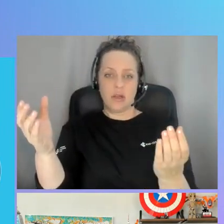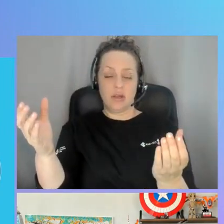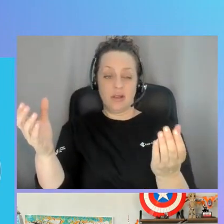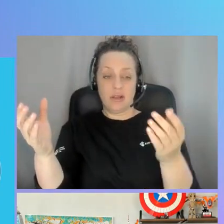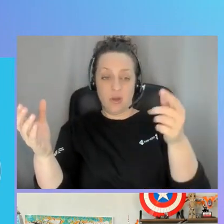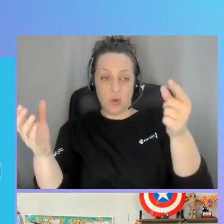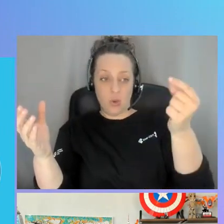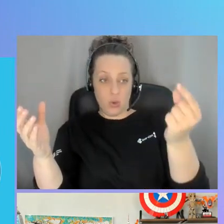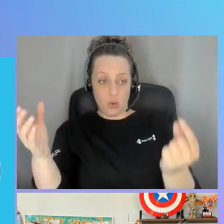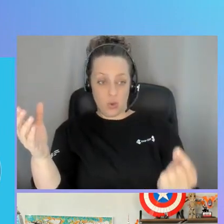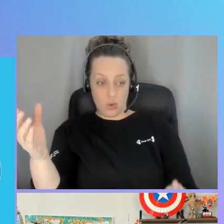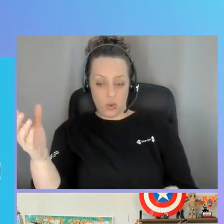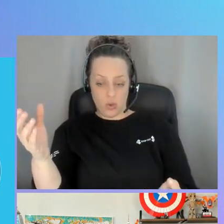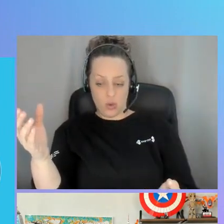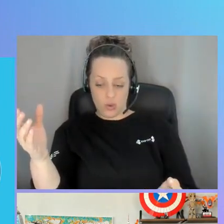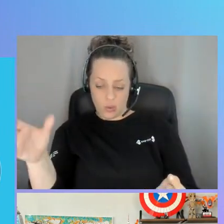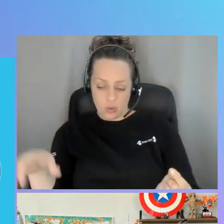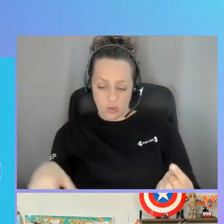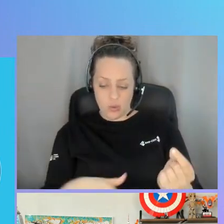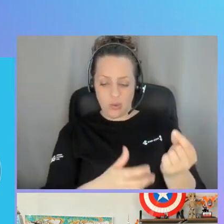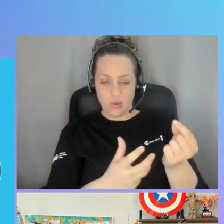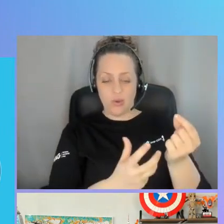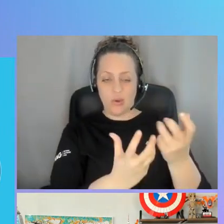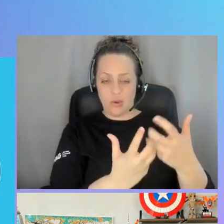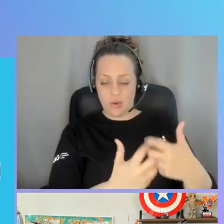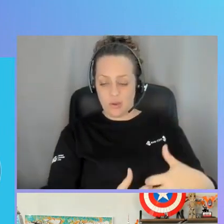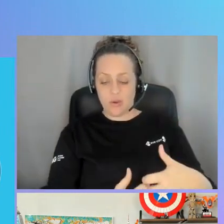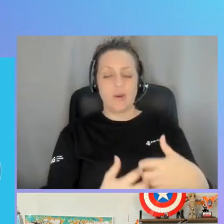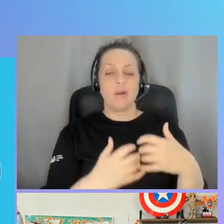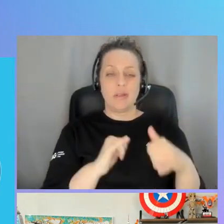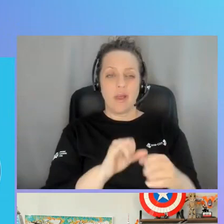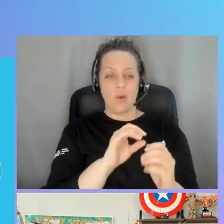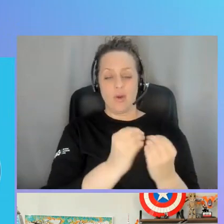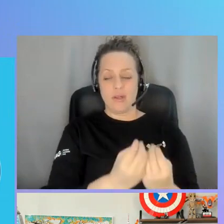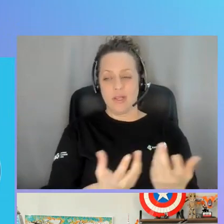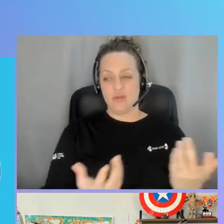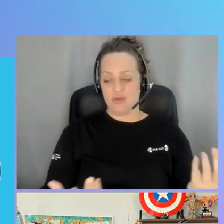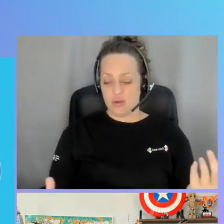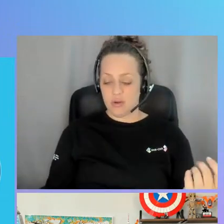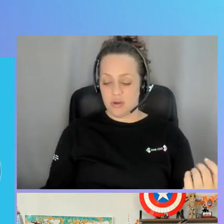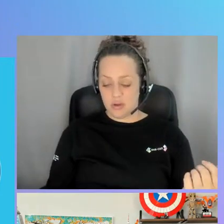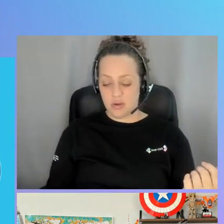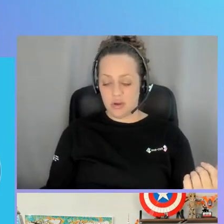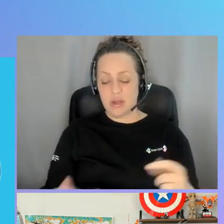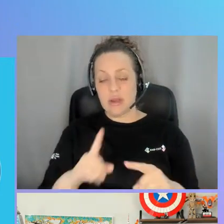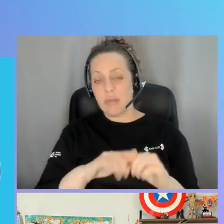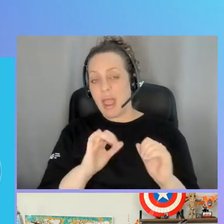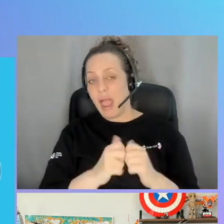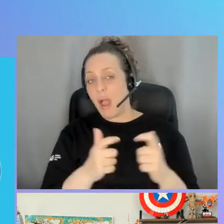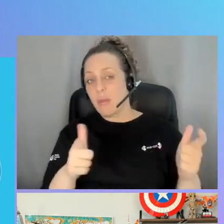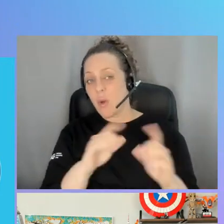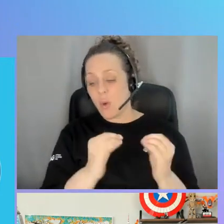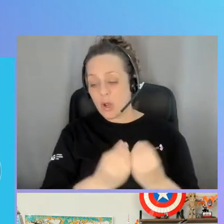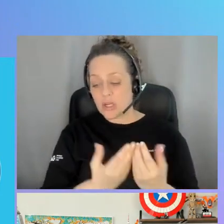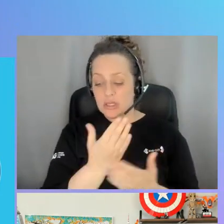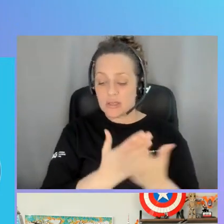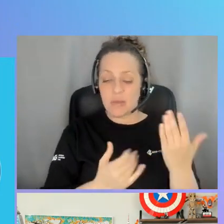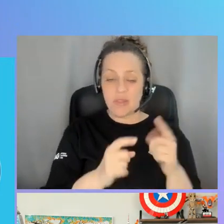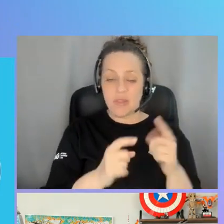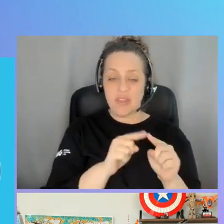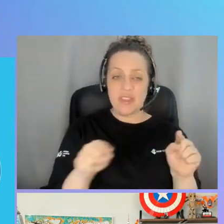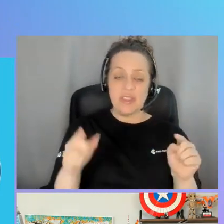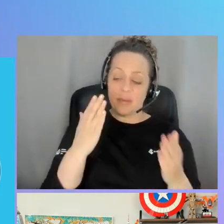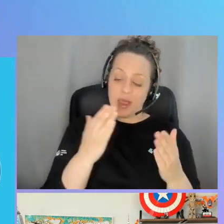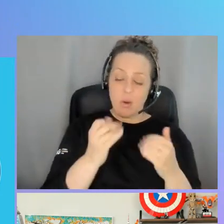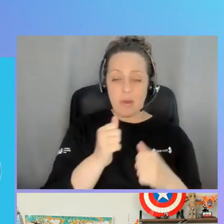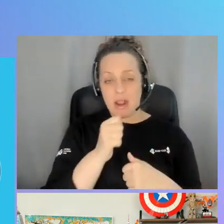practices and processes within your organization, right? depending on how big your organization is, some of these things may or